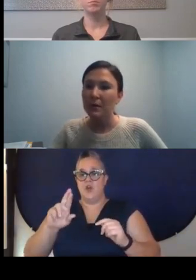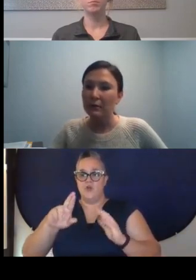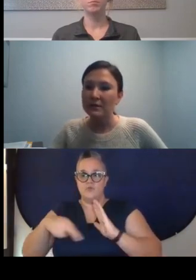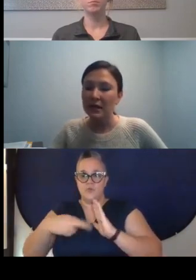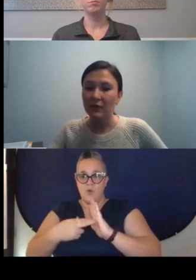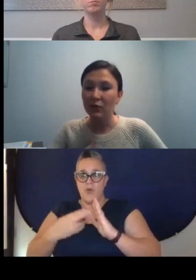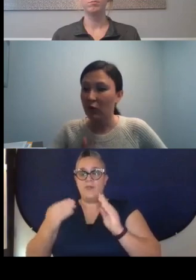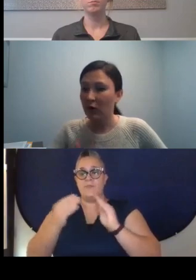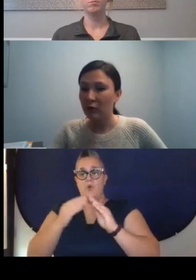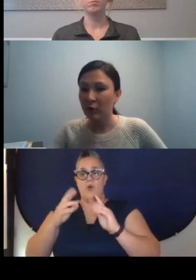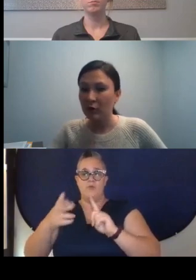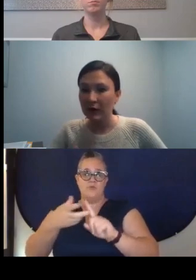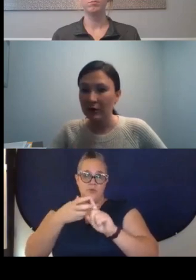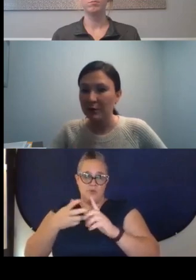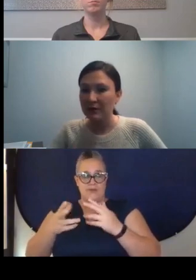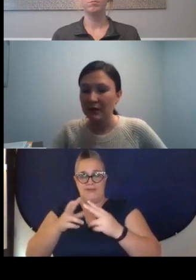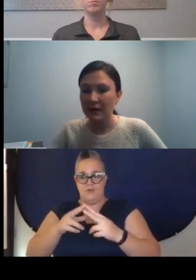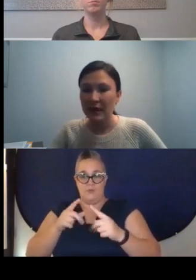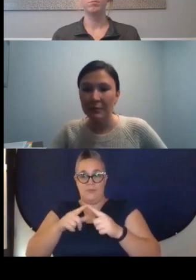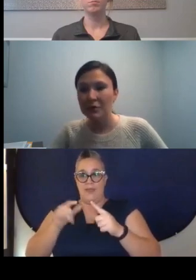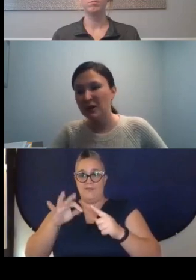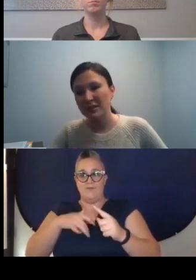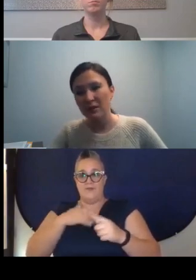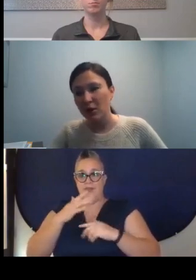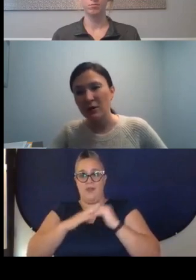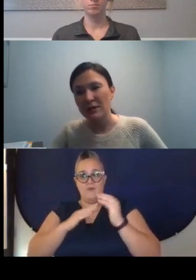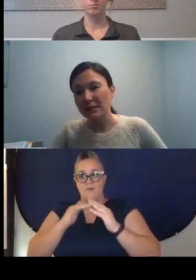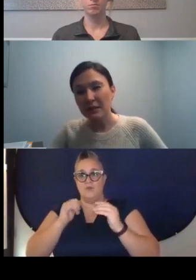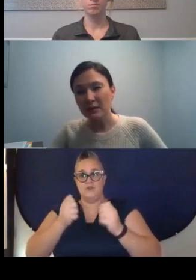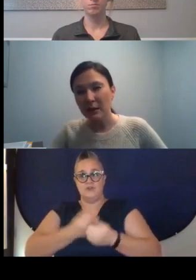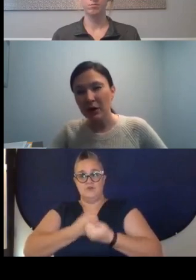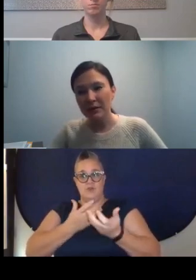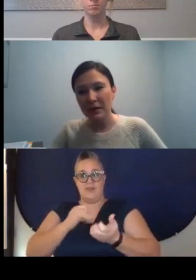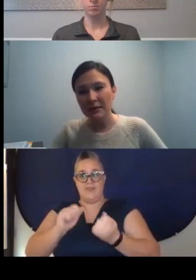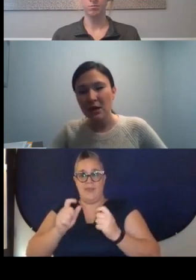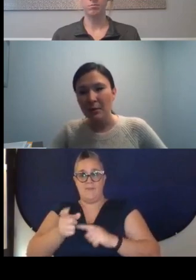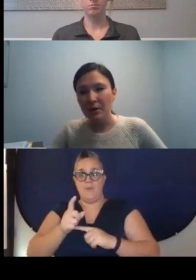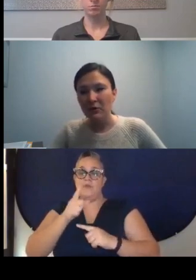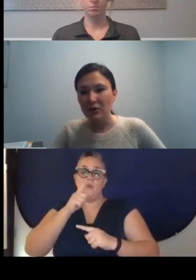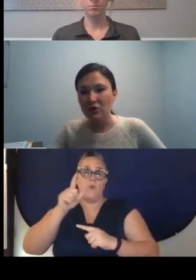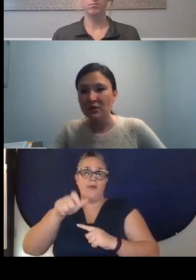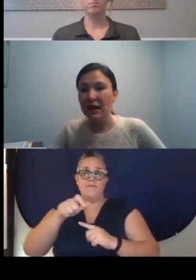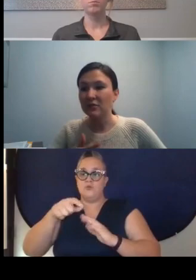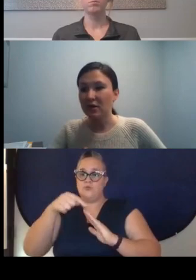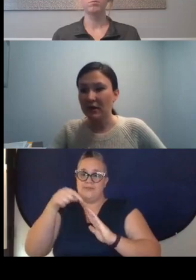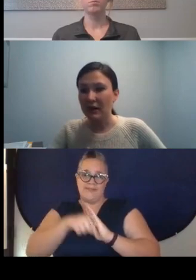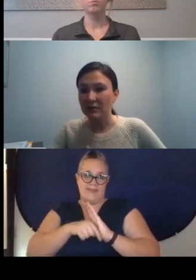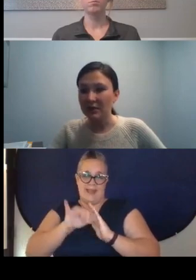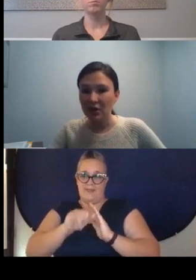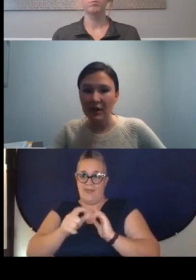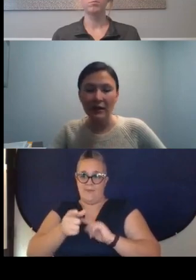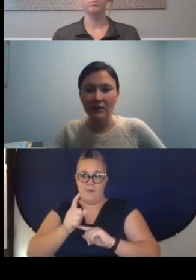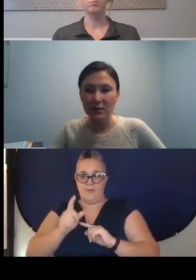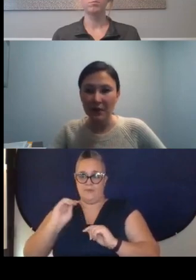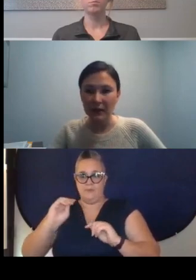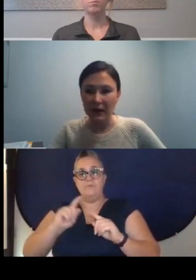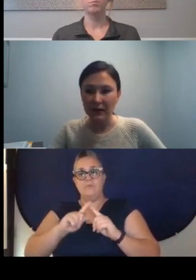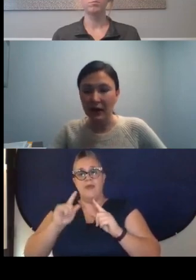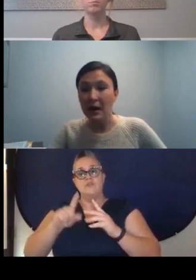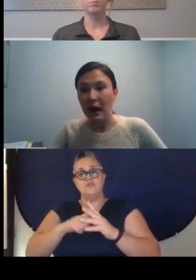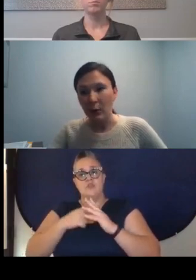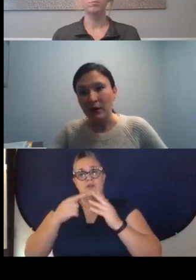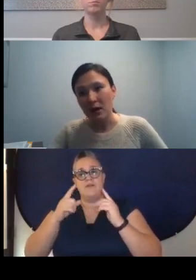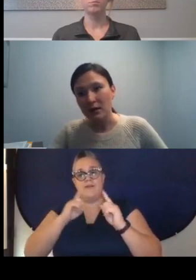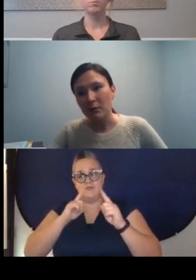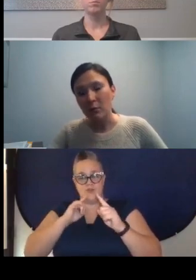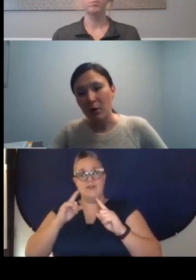role, but I would say if you feel comfortable kind of expressing at that time, you don't necessarily go into detail in that process, but if you can just kind of start the conversation, hey, here's something that I